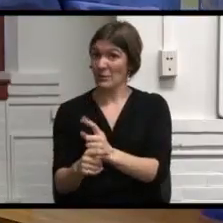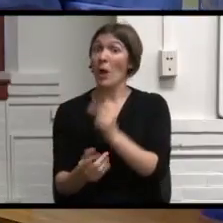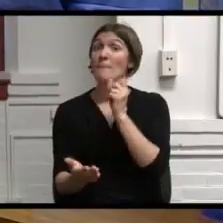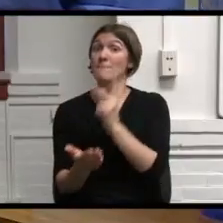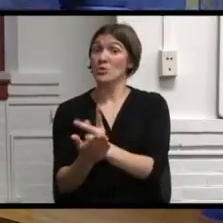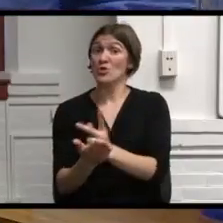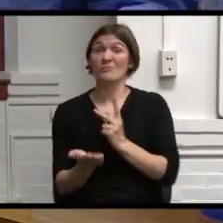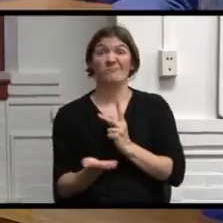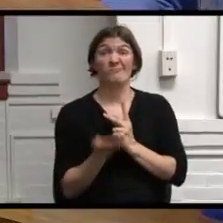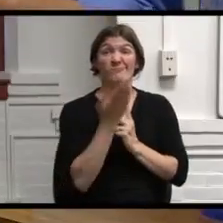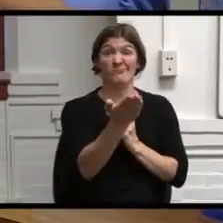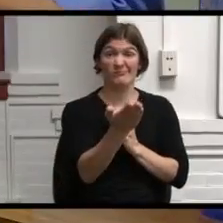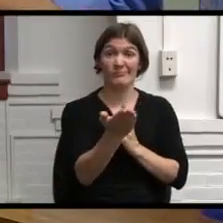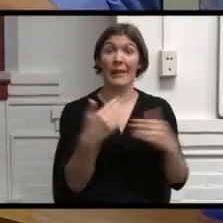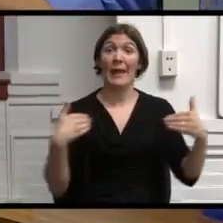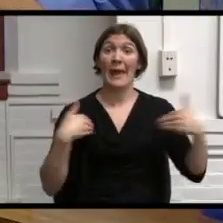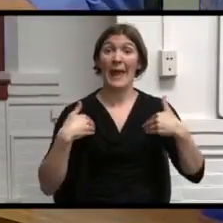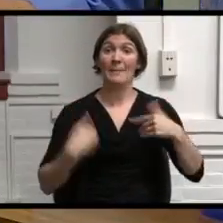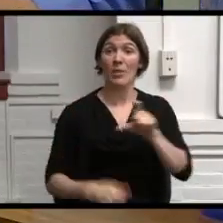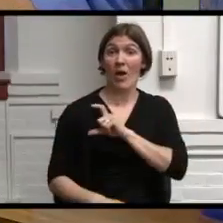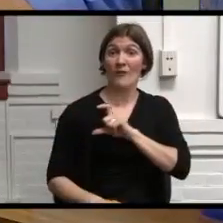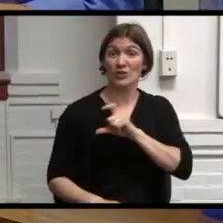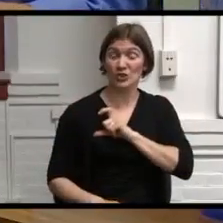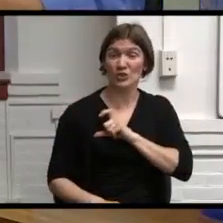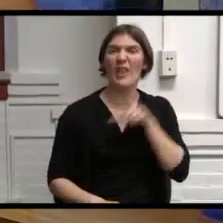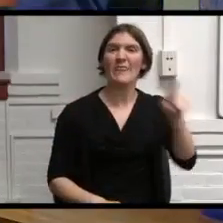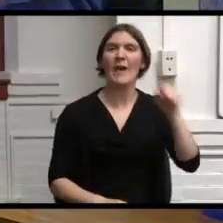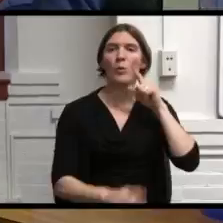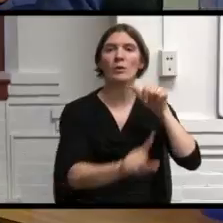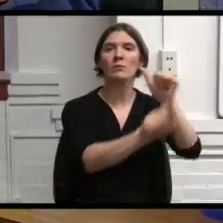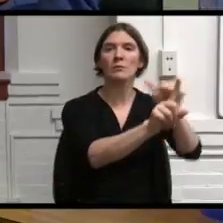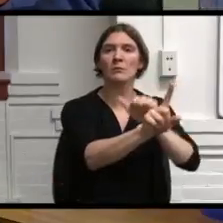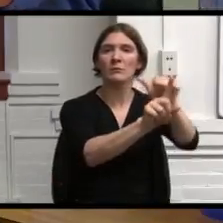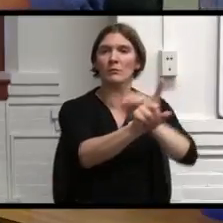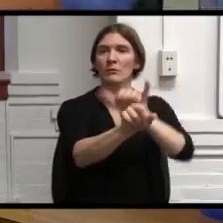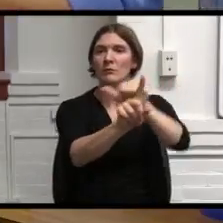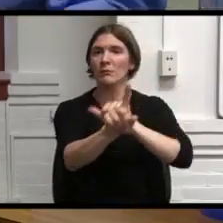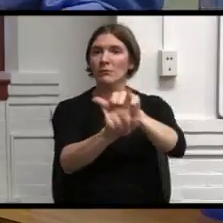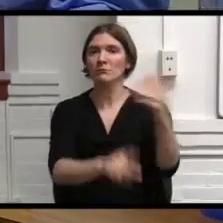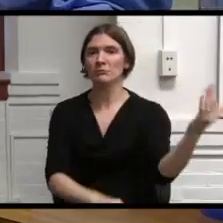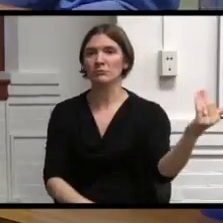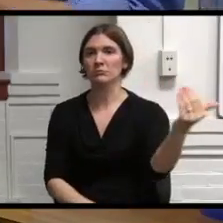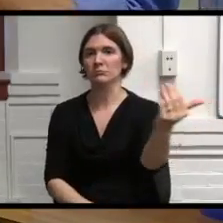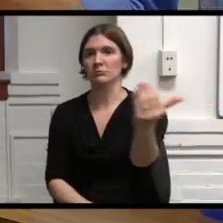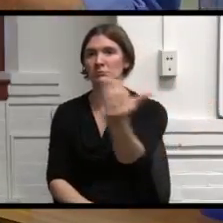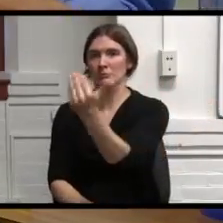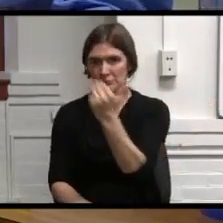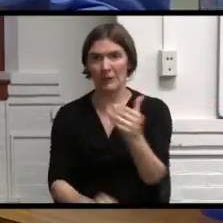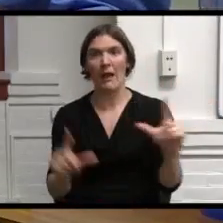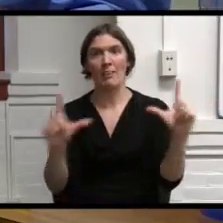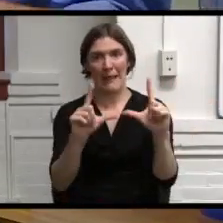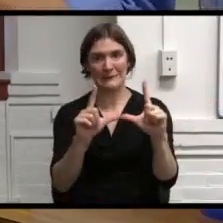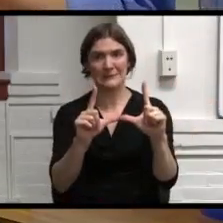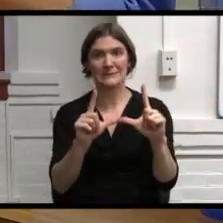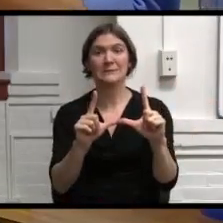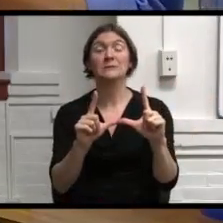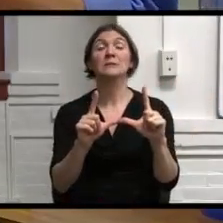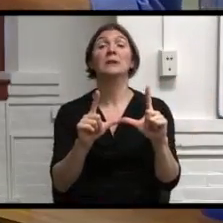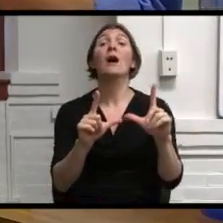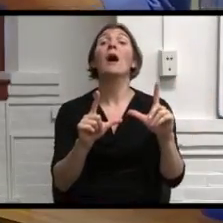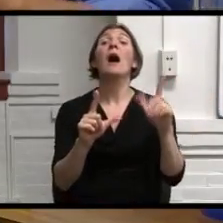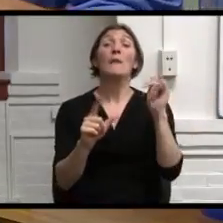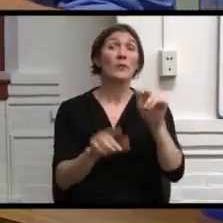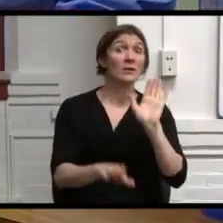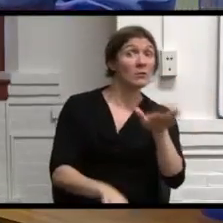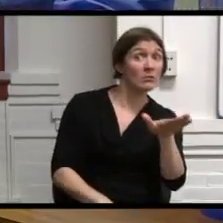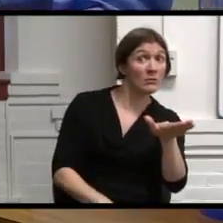control officer, who will follow up with the folks on the list. And there's usually a lot of correcting that needs to happen if dogs